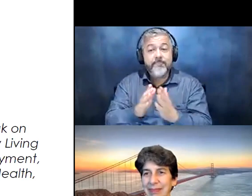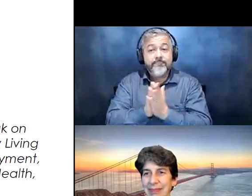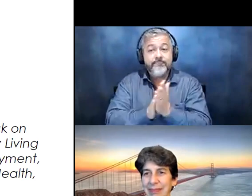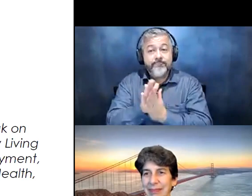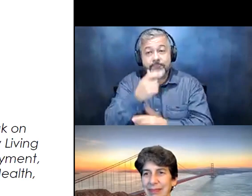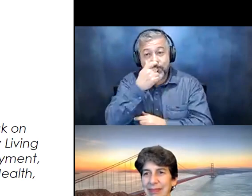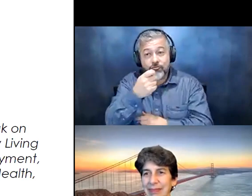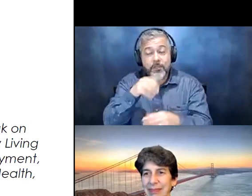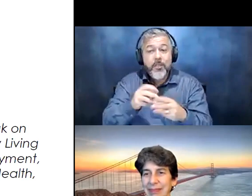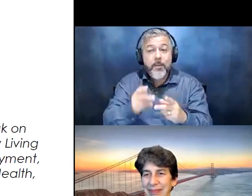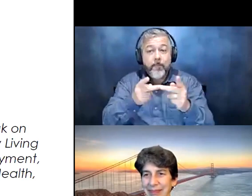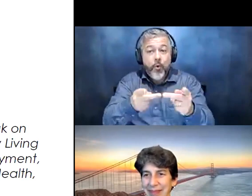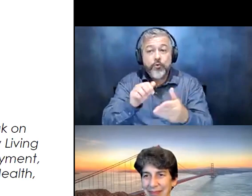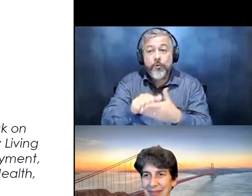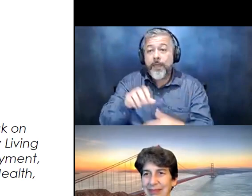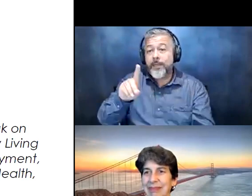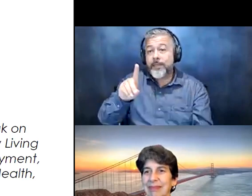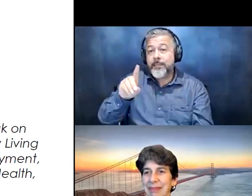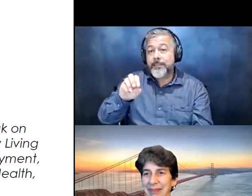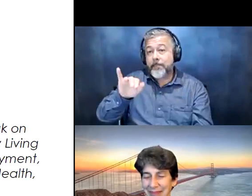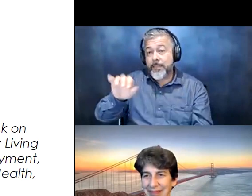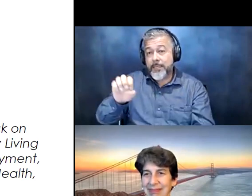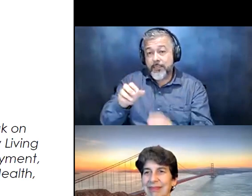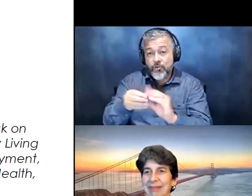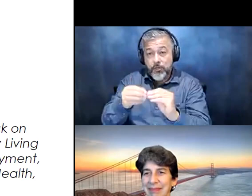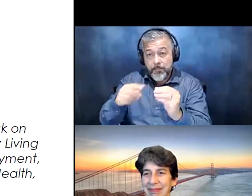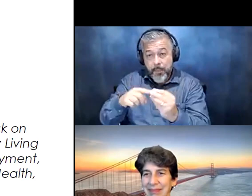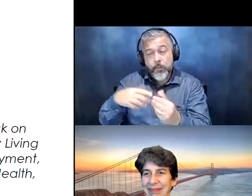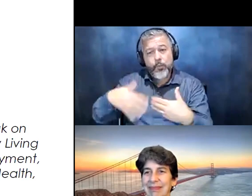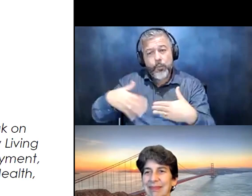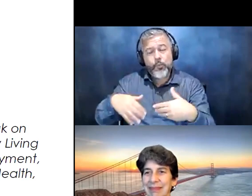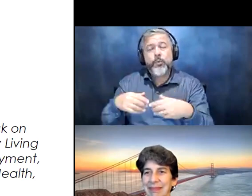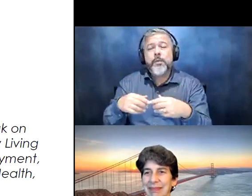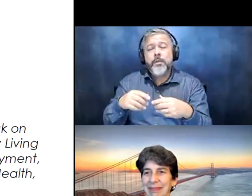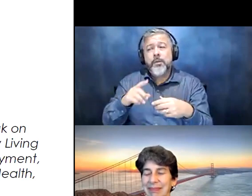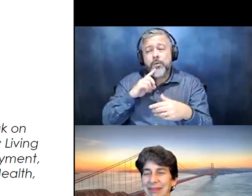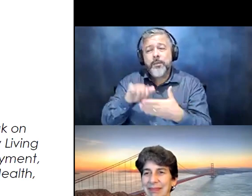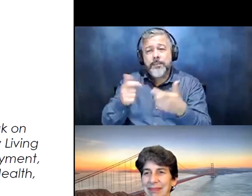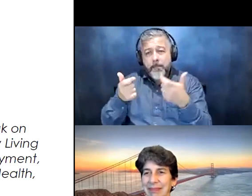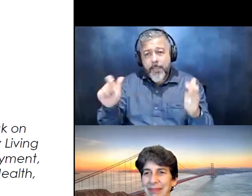the proposal Debbie was talking about. That was absolutely a major piece of the area to